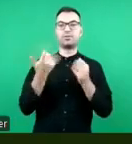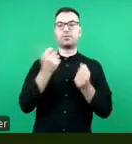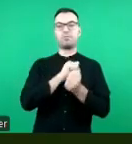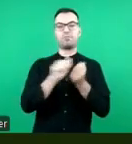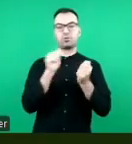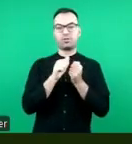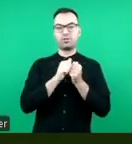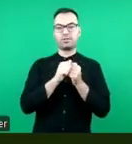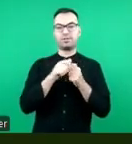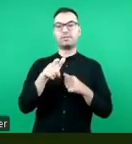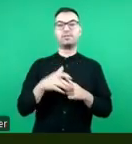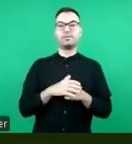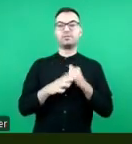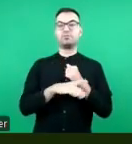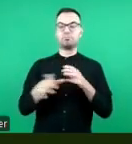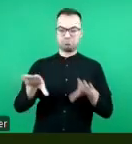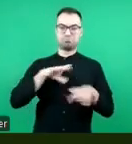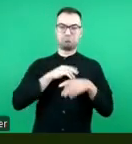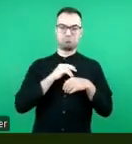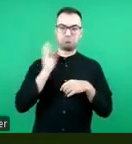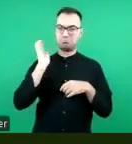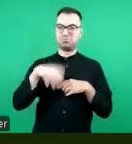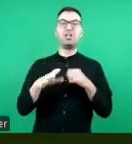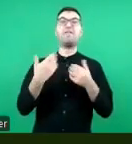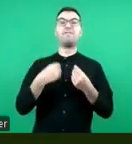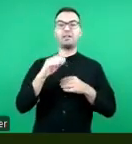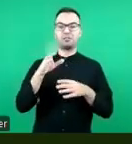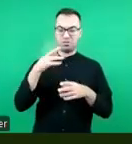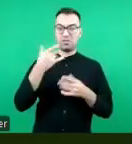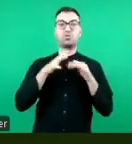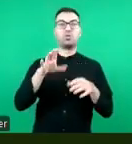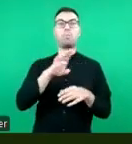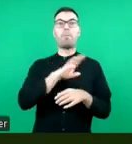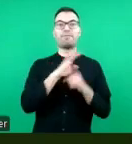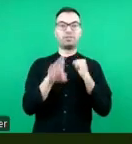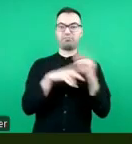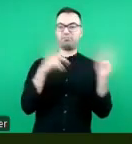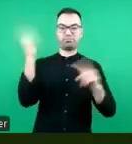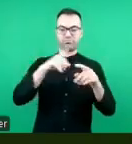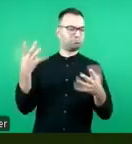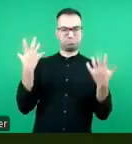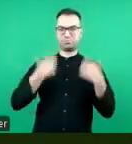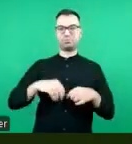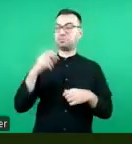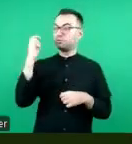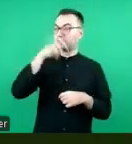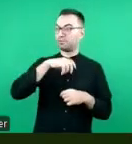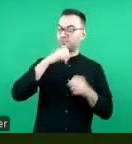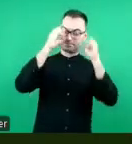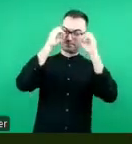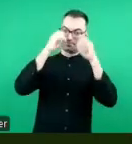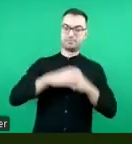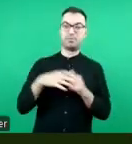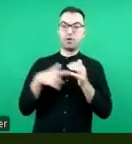beetles, they tended to tolerate larger number of dead trees, which is quite a nice finding because that's one of the IUCN goals